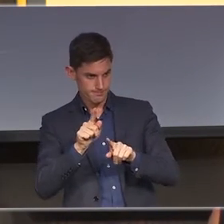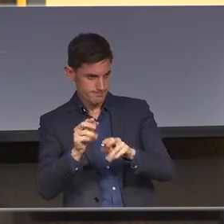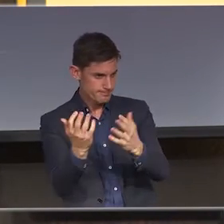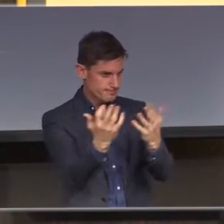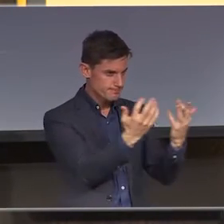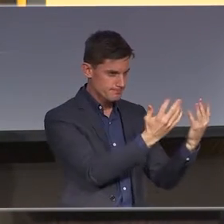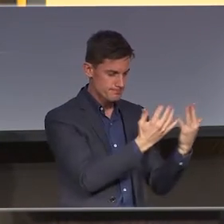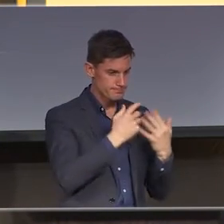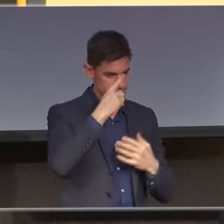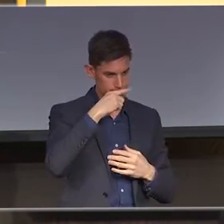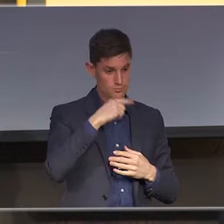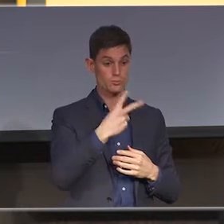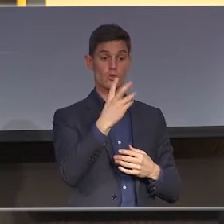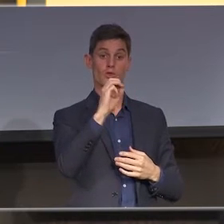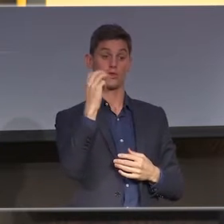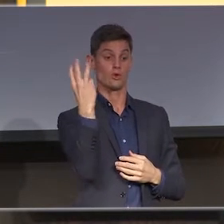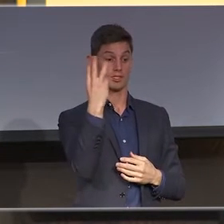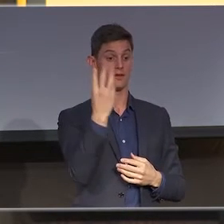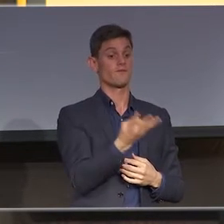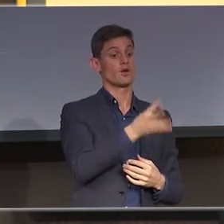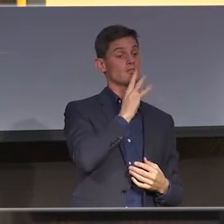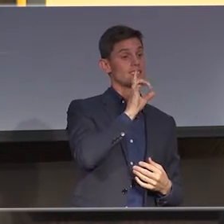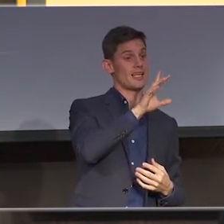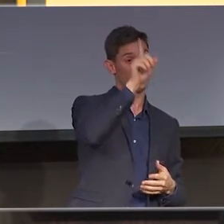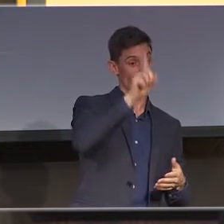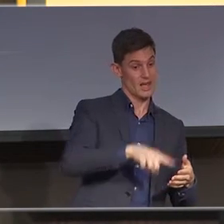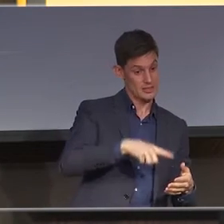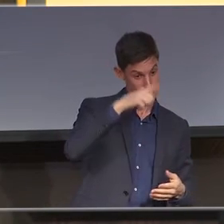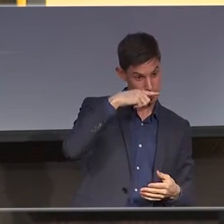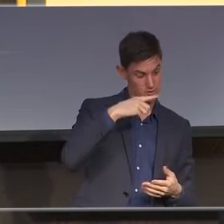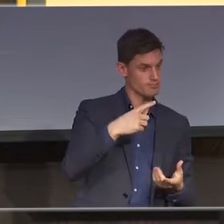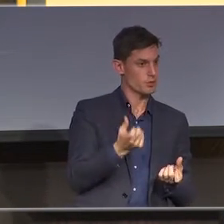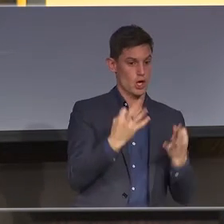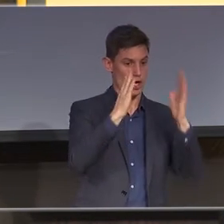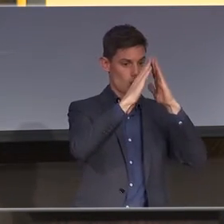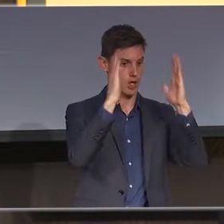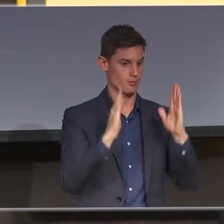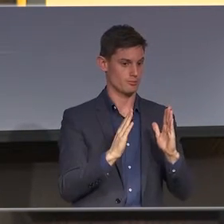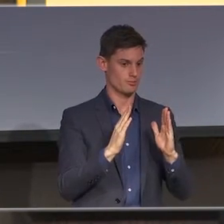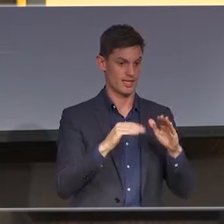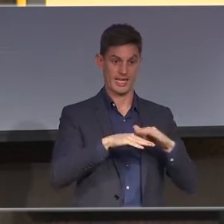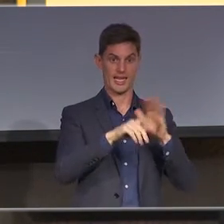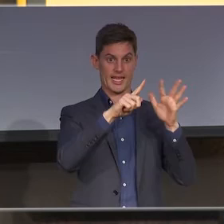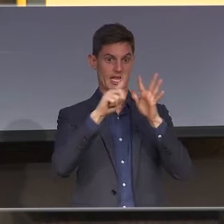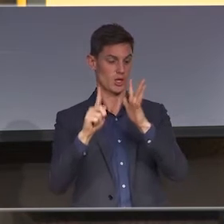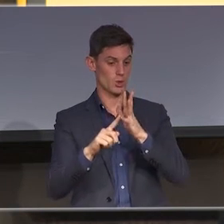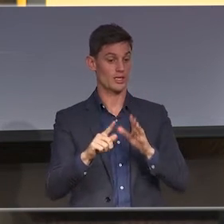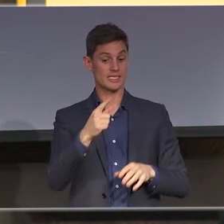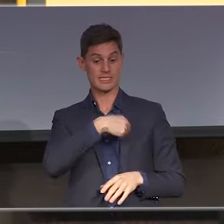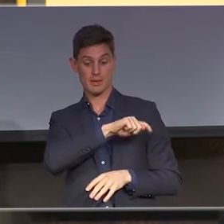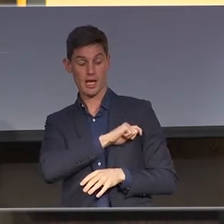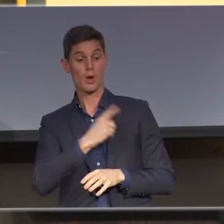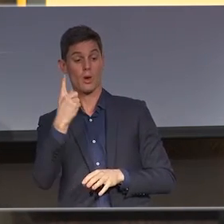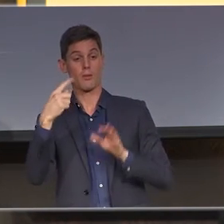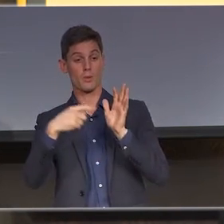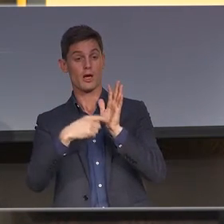in her city. In 2013, 410,000 people were sleeping rough in the EU on any night. In Spain, there were at least